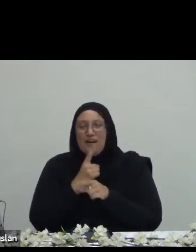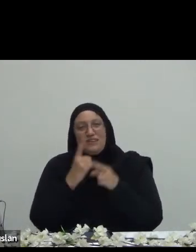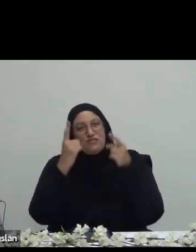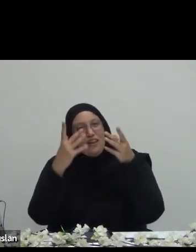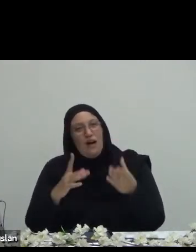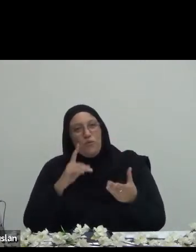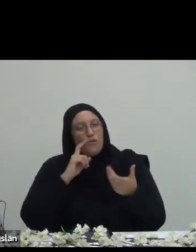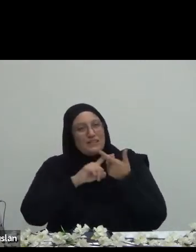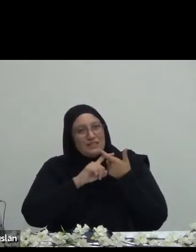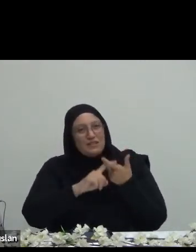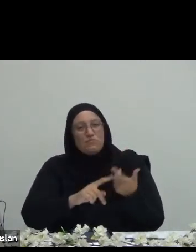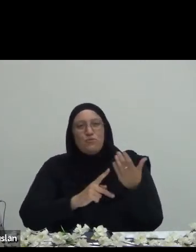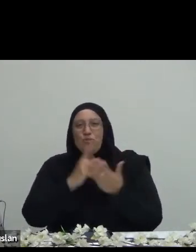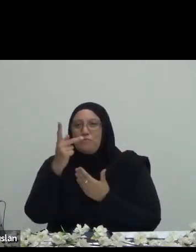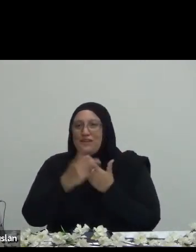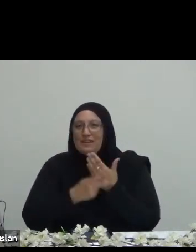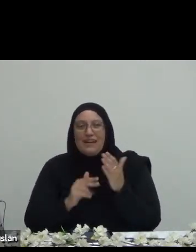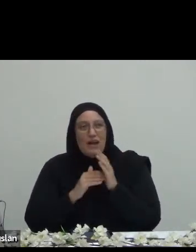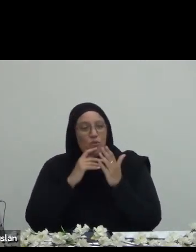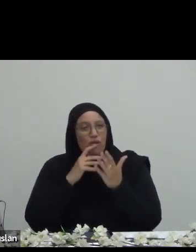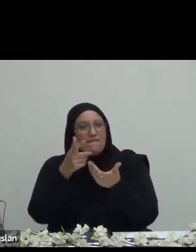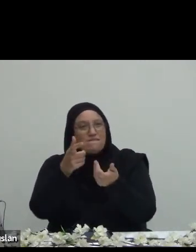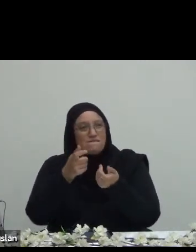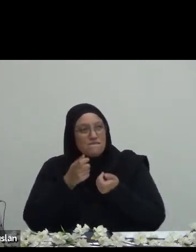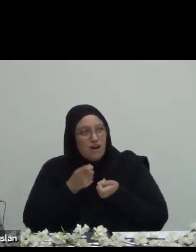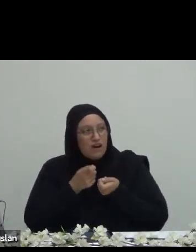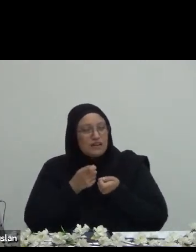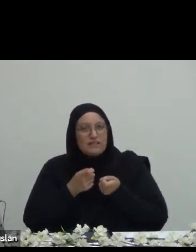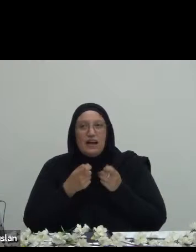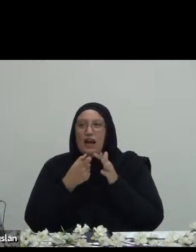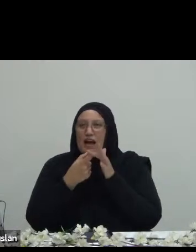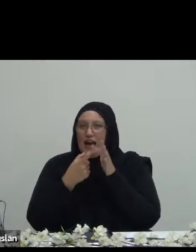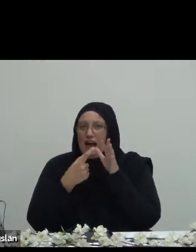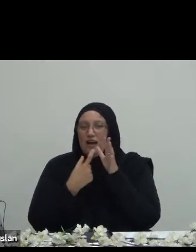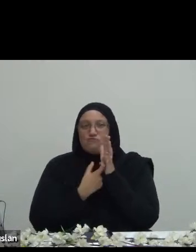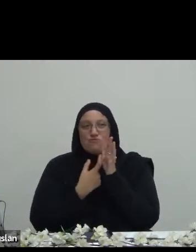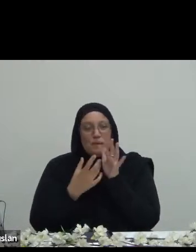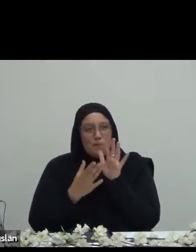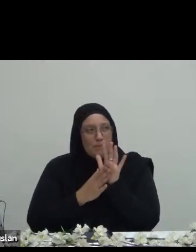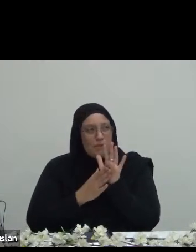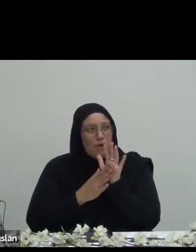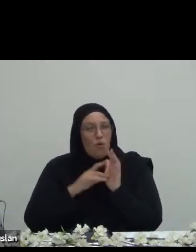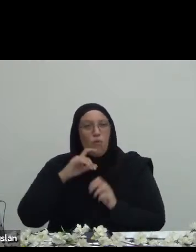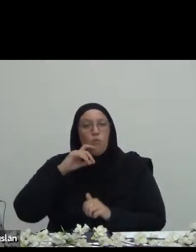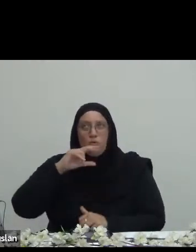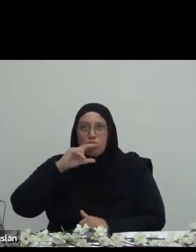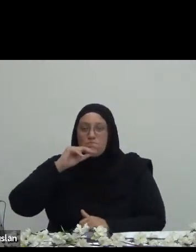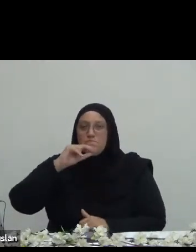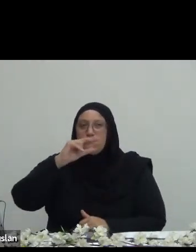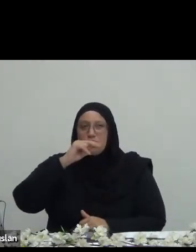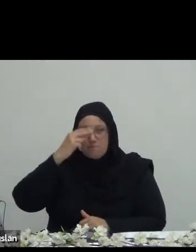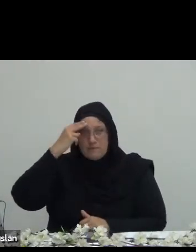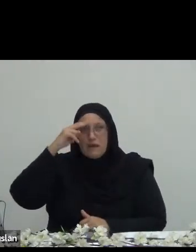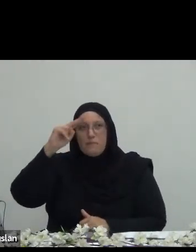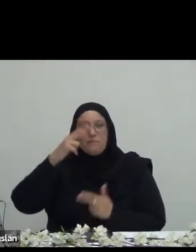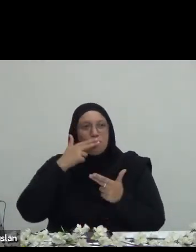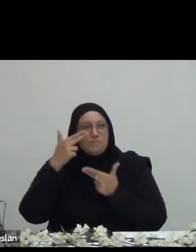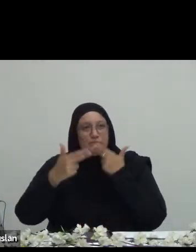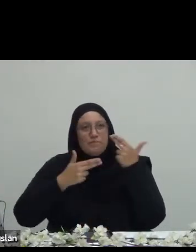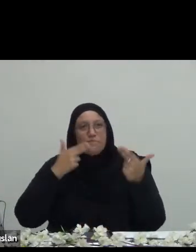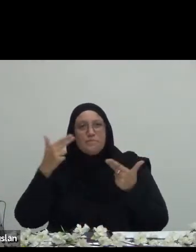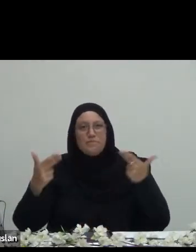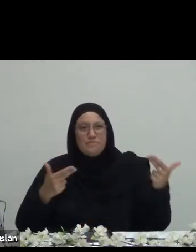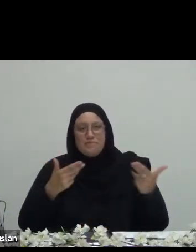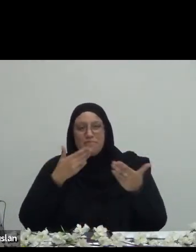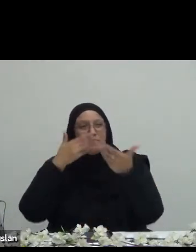program, I would like to invite Brother Karim Jaiba to recite a nasheed named Make Me Strong. Please invite